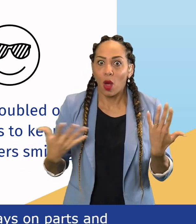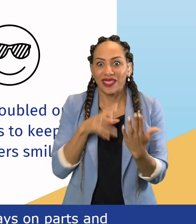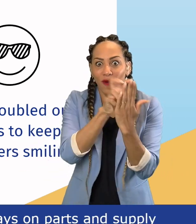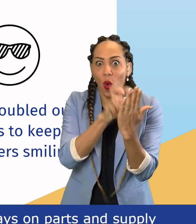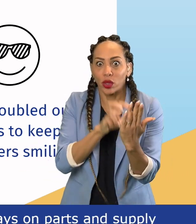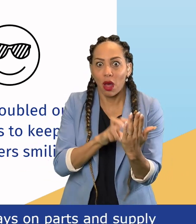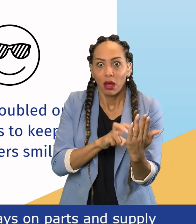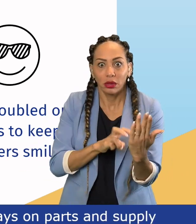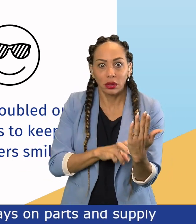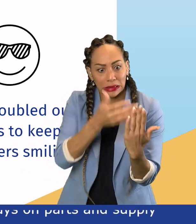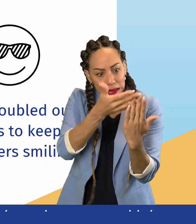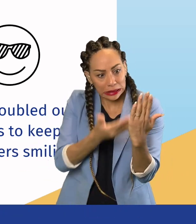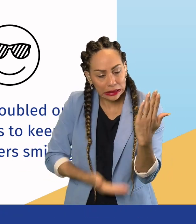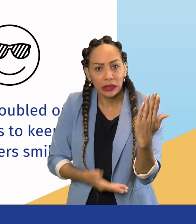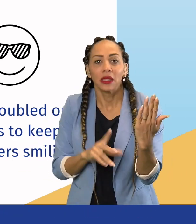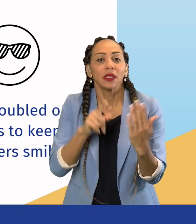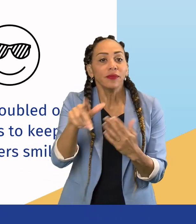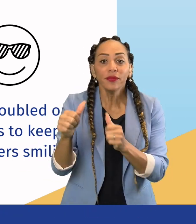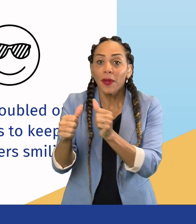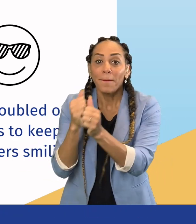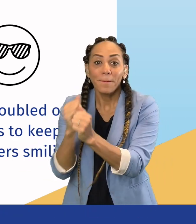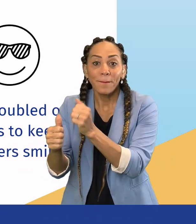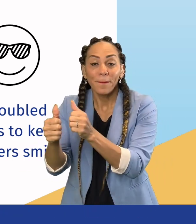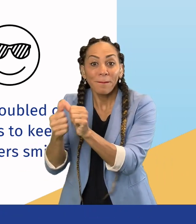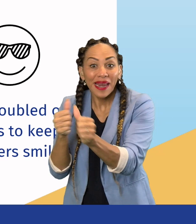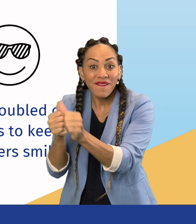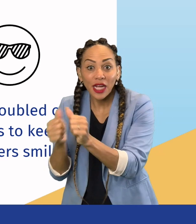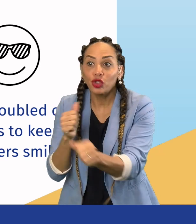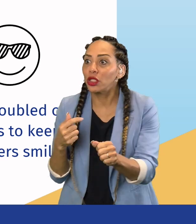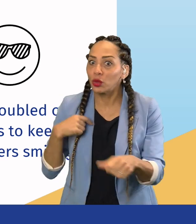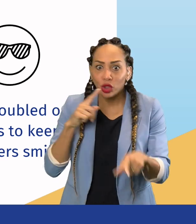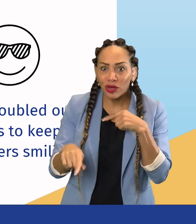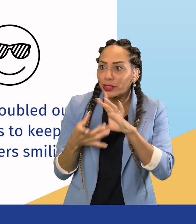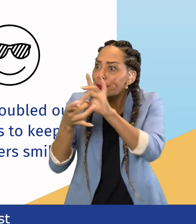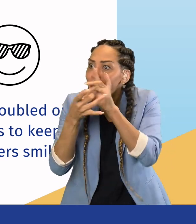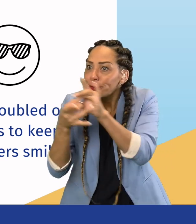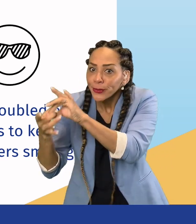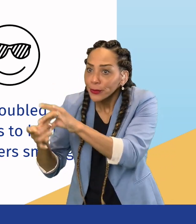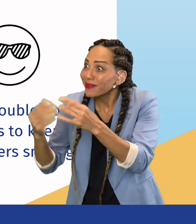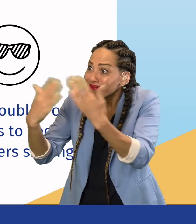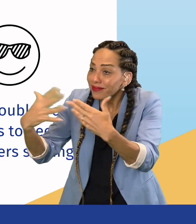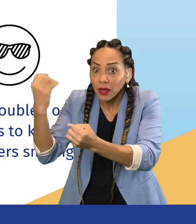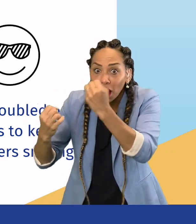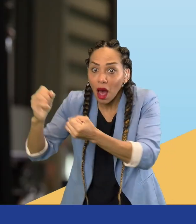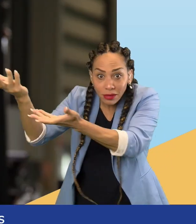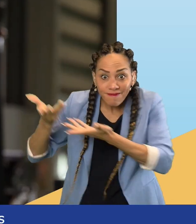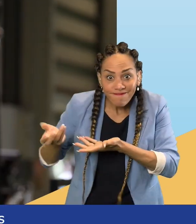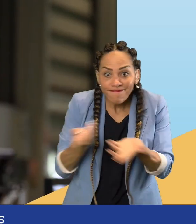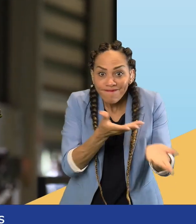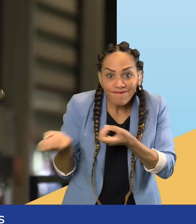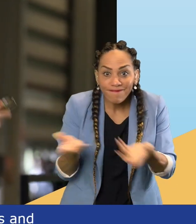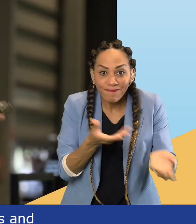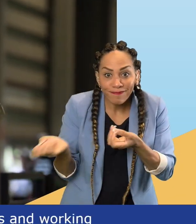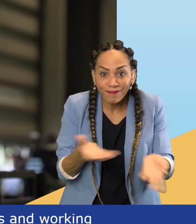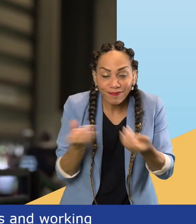very closely with the manufacturers in this room to ensure that we can deliver your cars quickly and on time to your dealerships. And